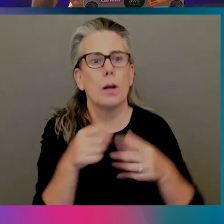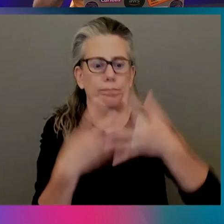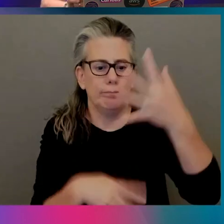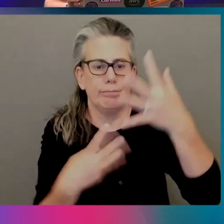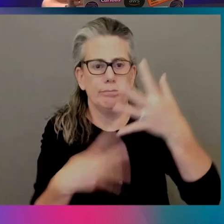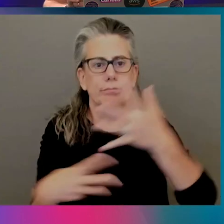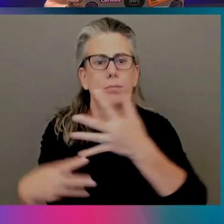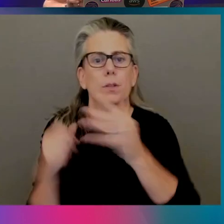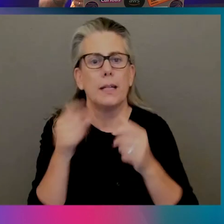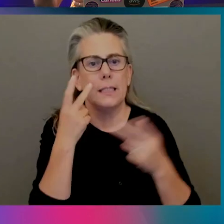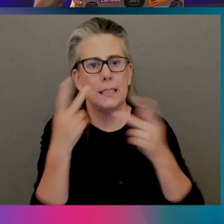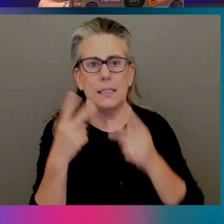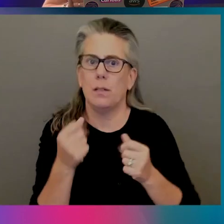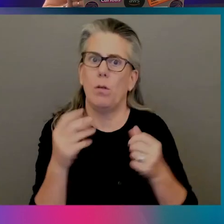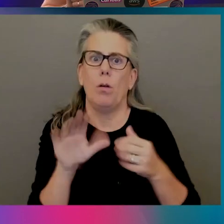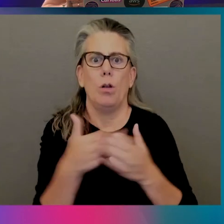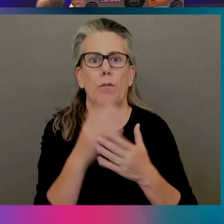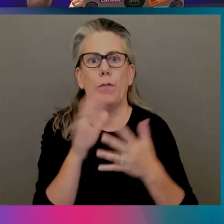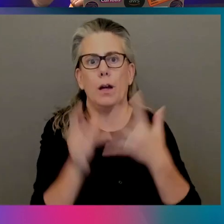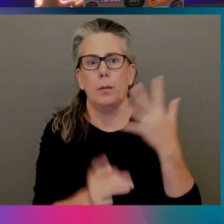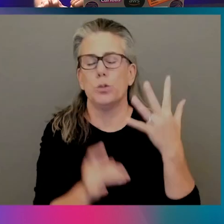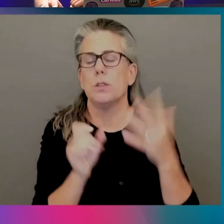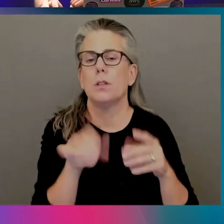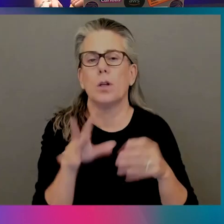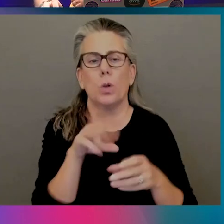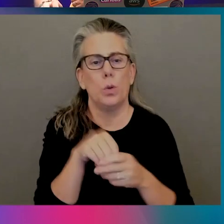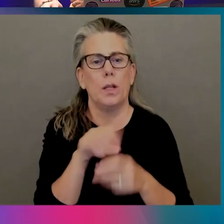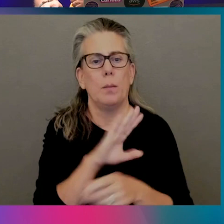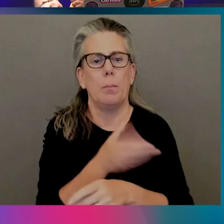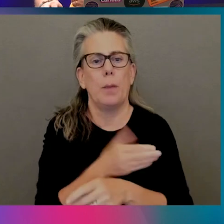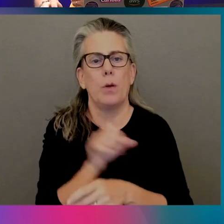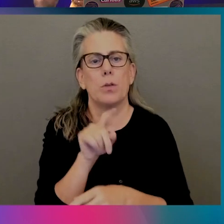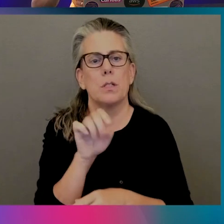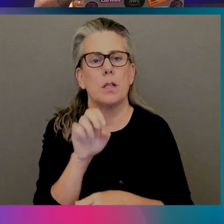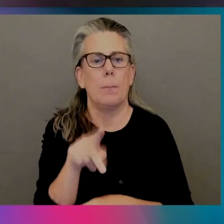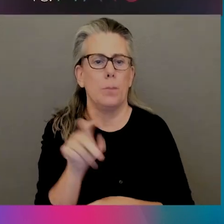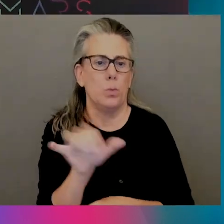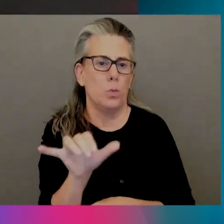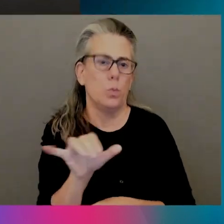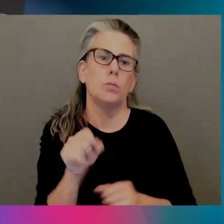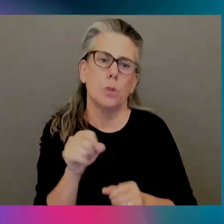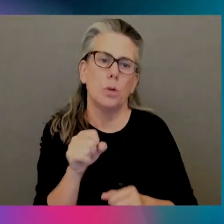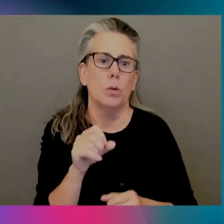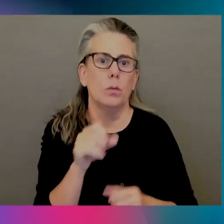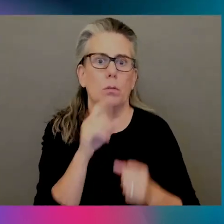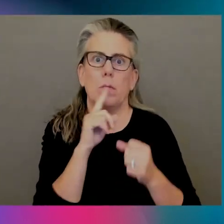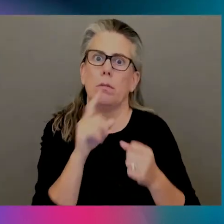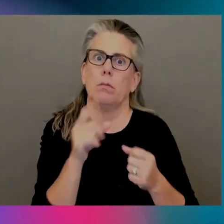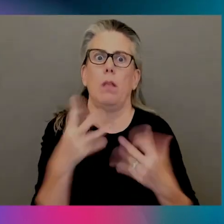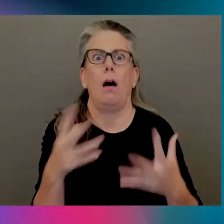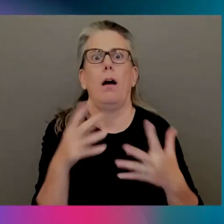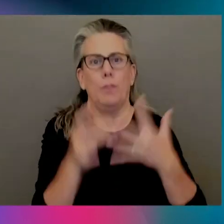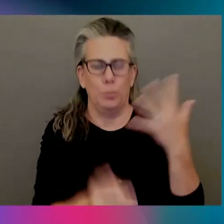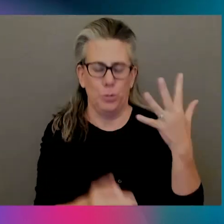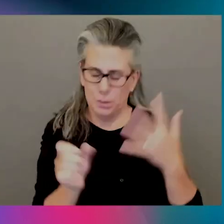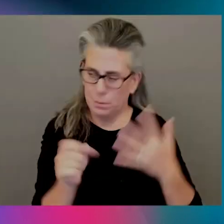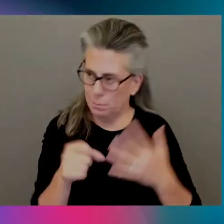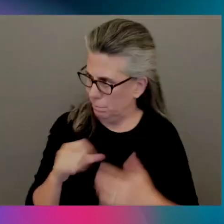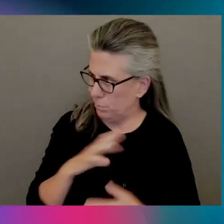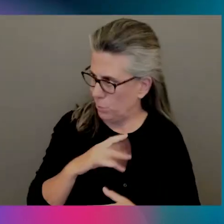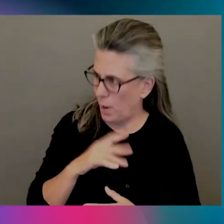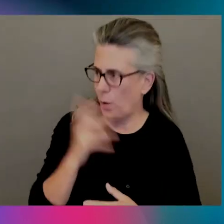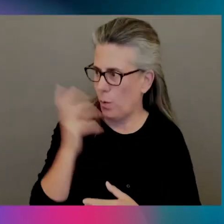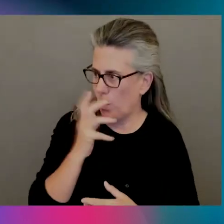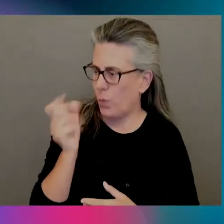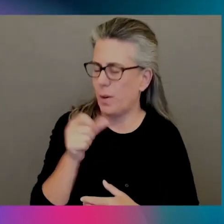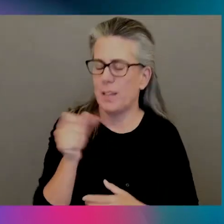including the PowerShell tools, which are also open sourced. So, yeah, there's a lot there. There is a lot there. You've been